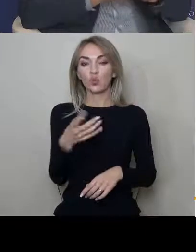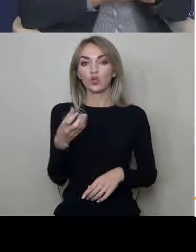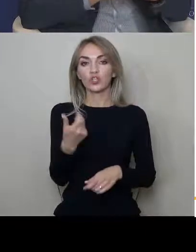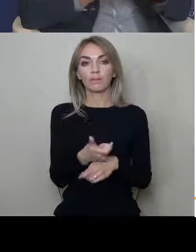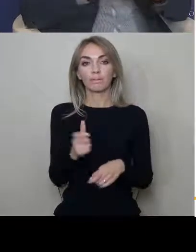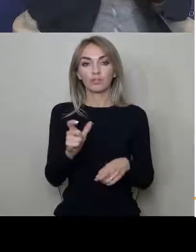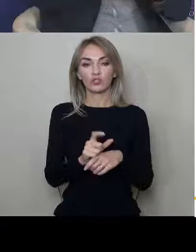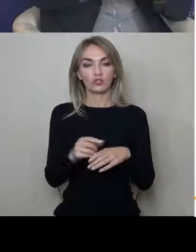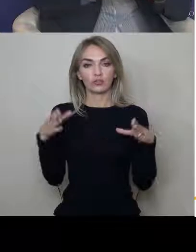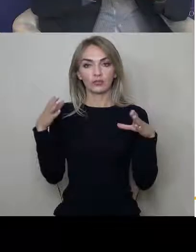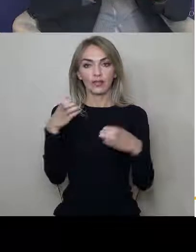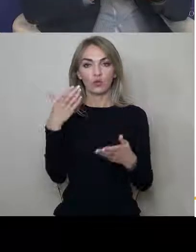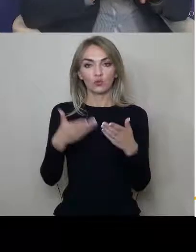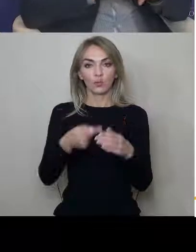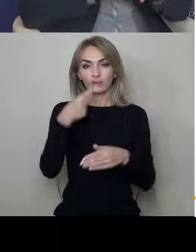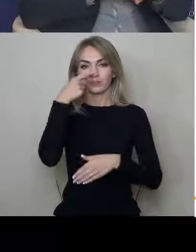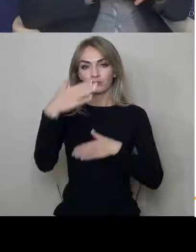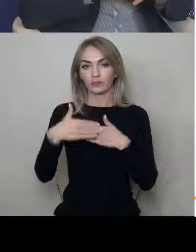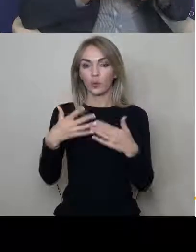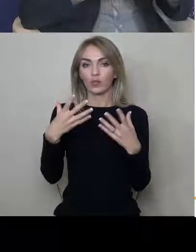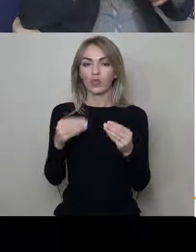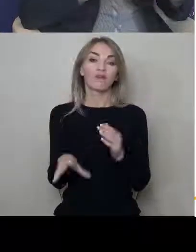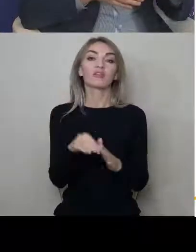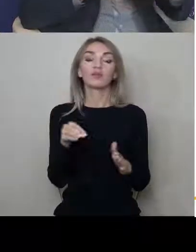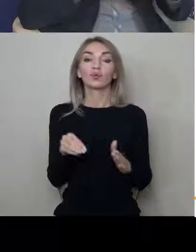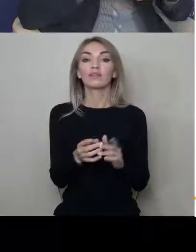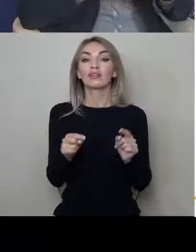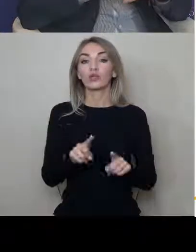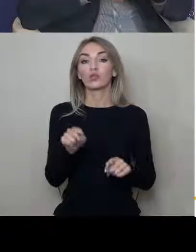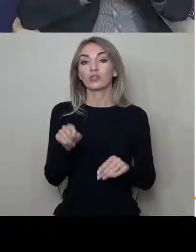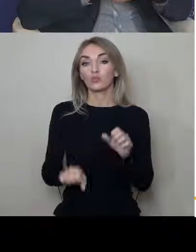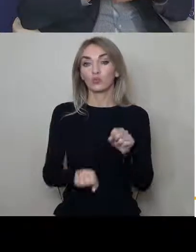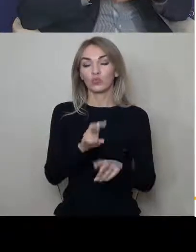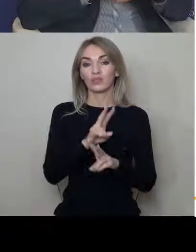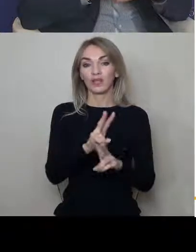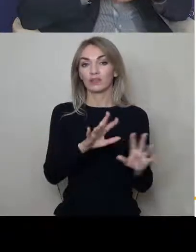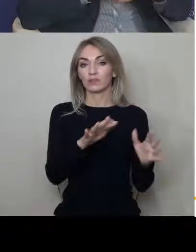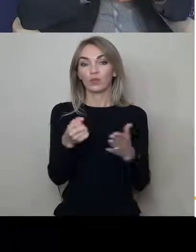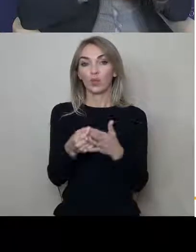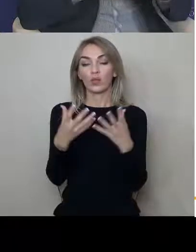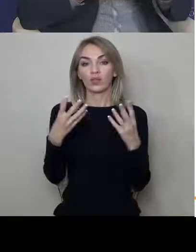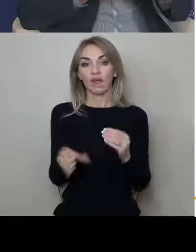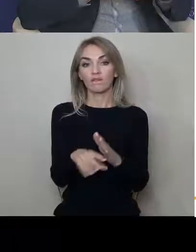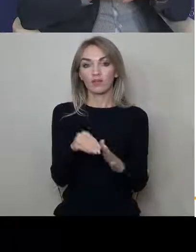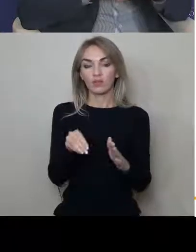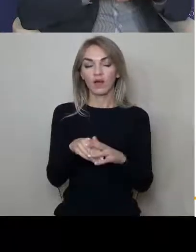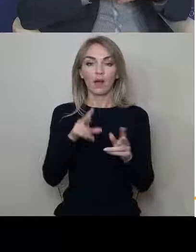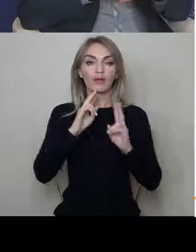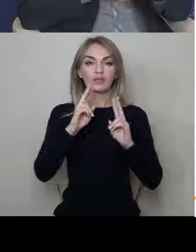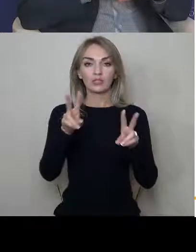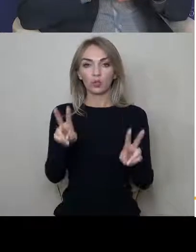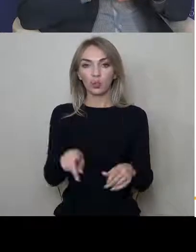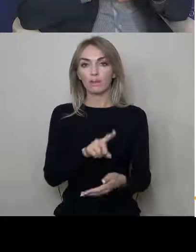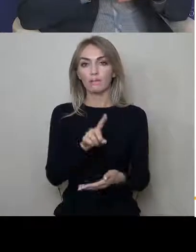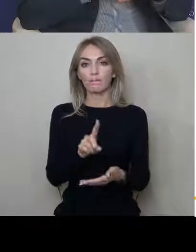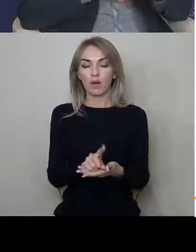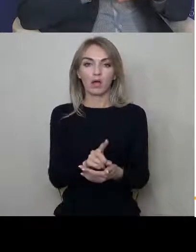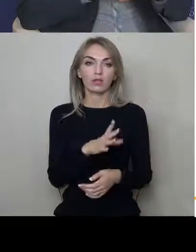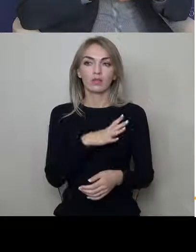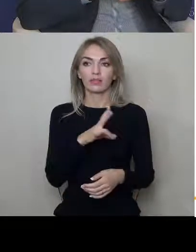the case. The time frame is becoming shorter the closer we approach the election day, because the